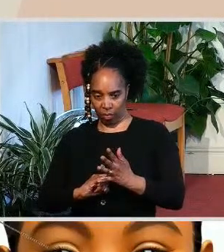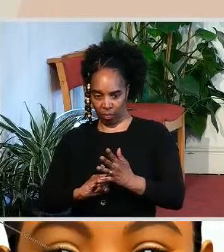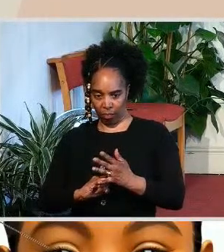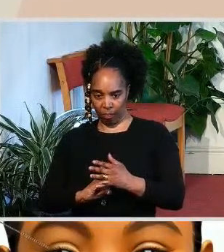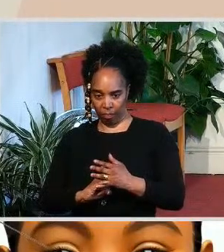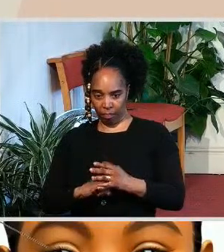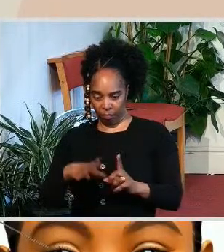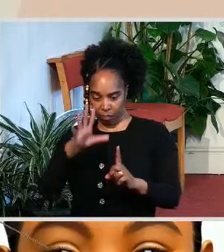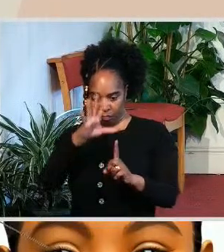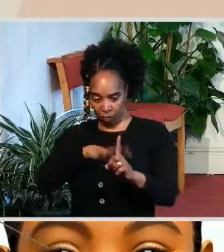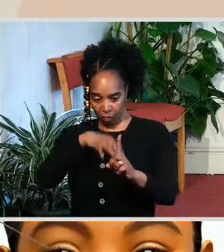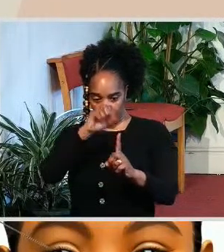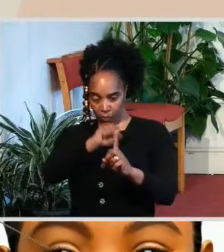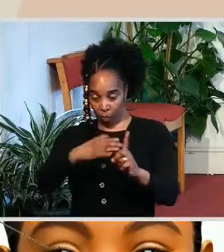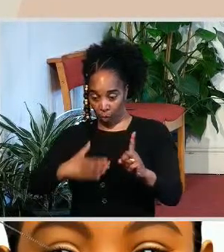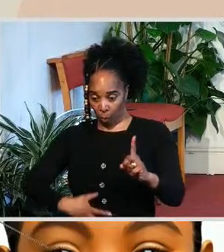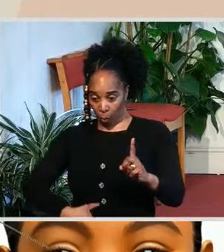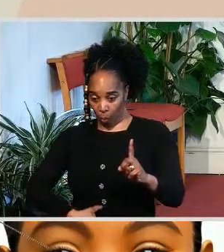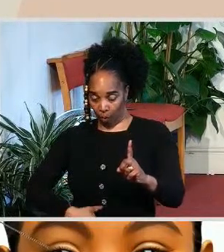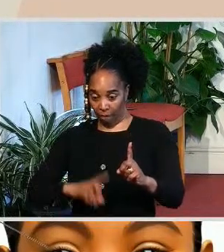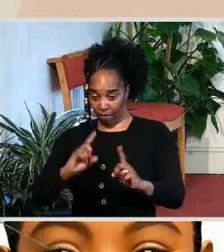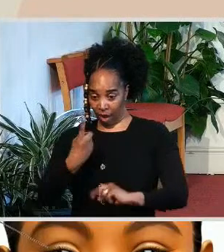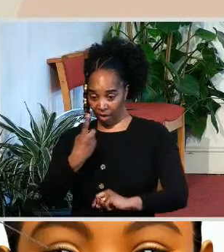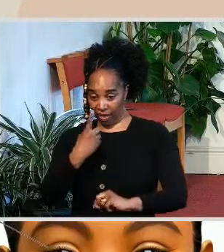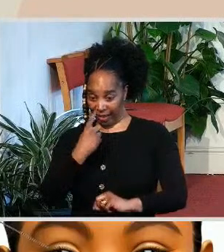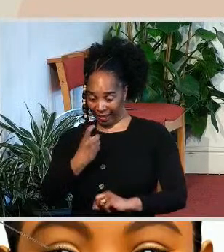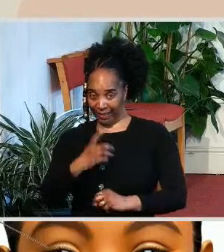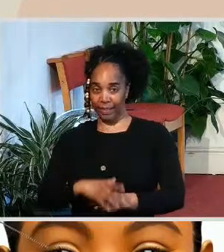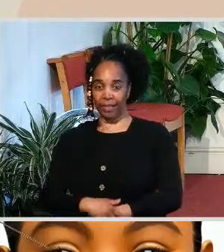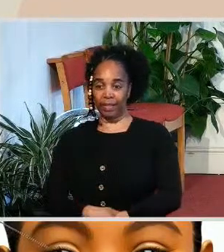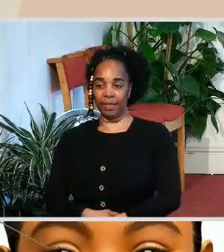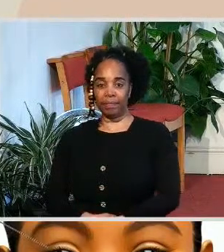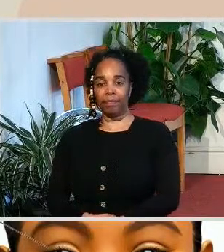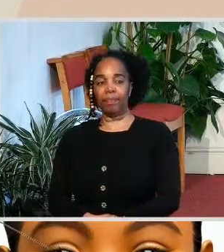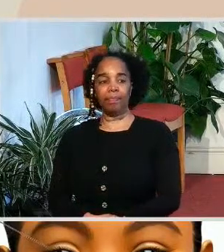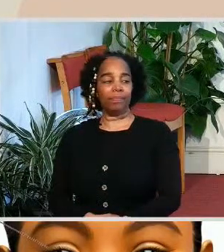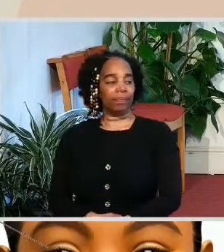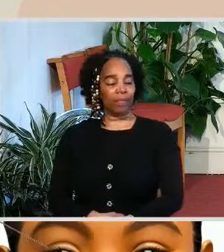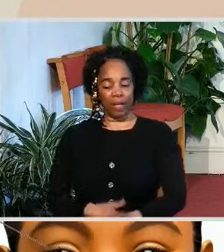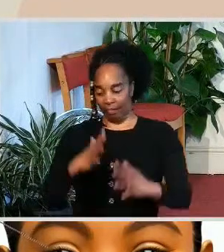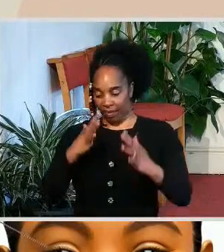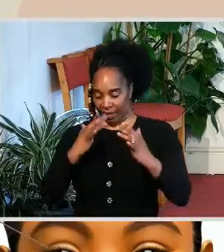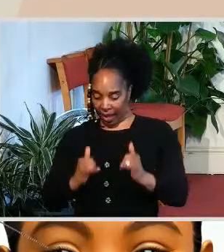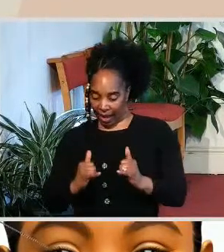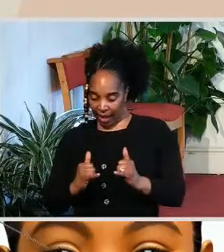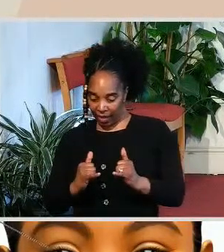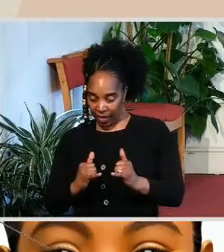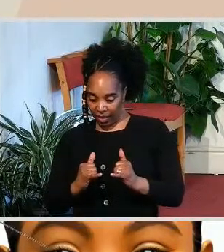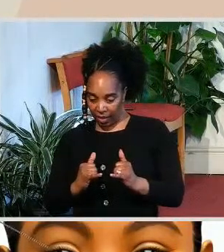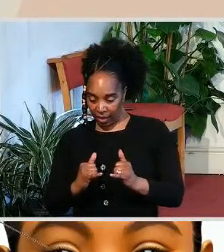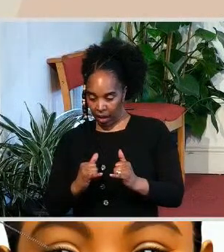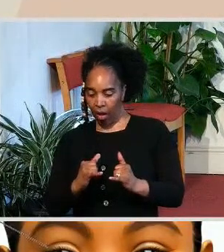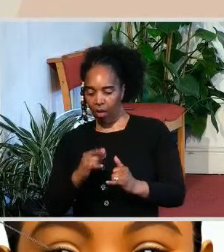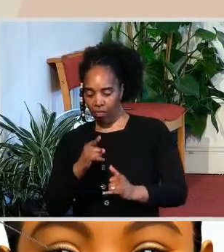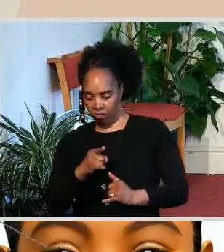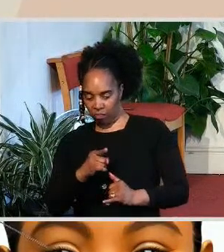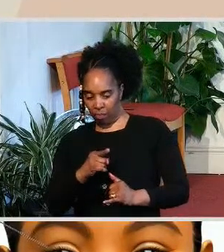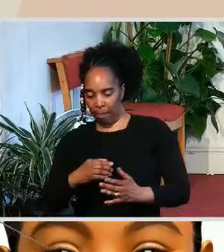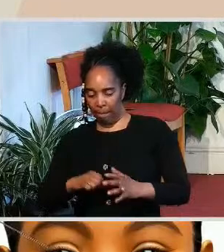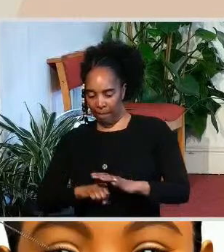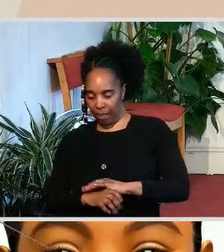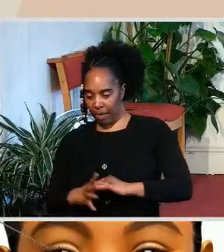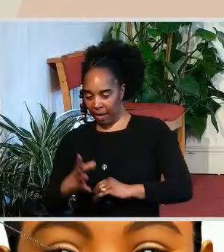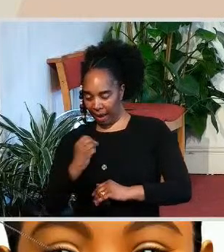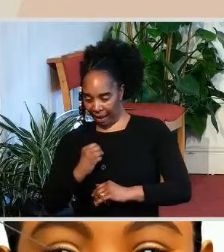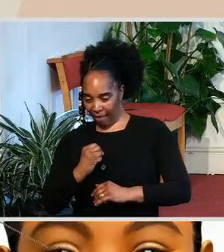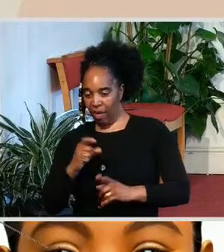now be diagnosed in the room, as some of you know, you can have amniocentesis test, which will define your chromosome